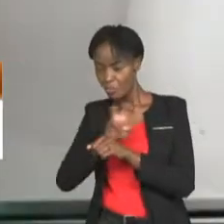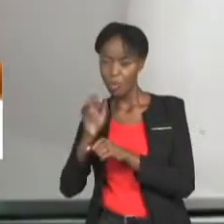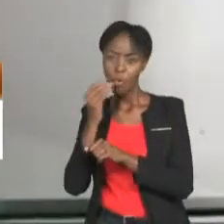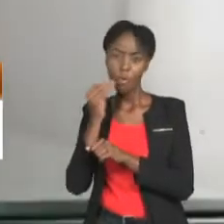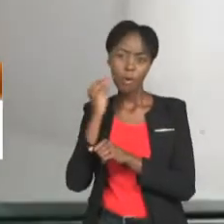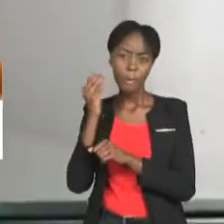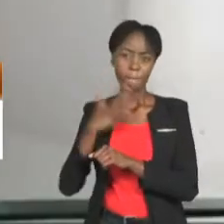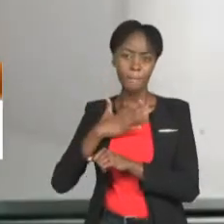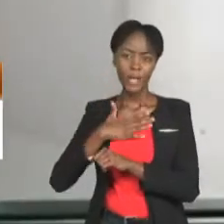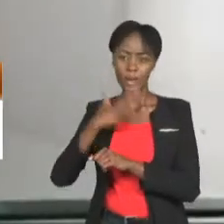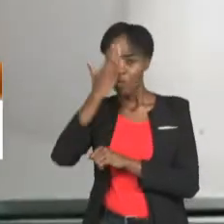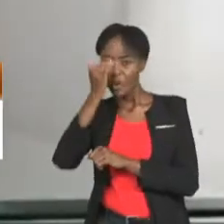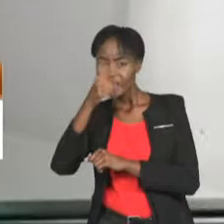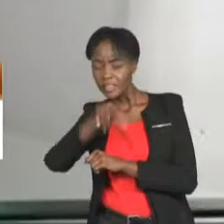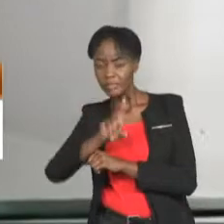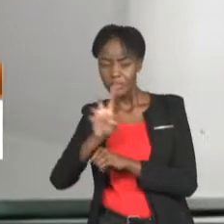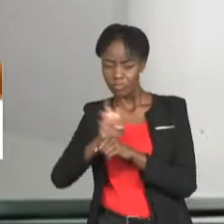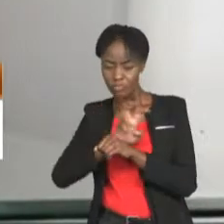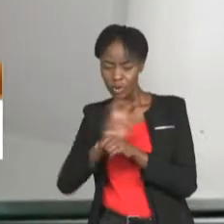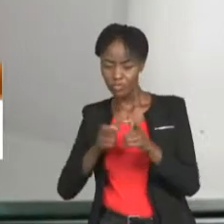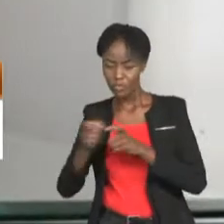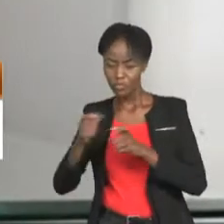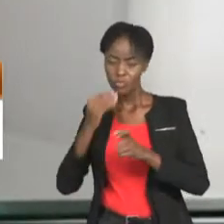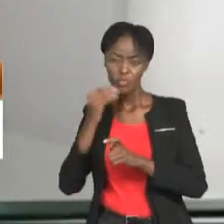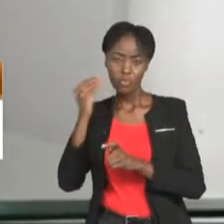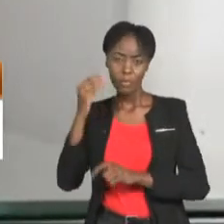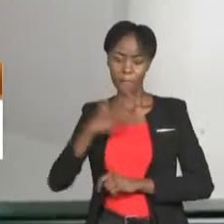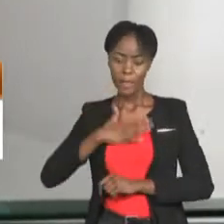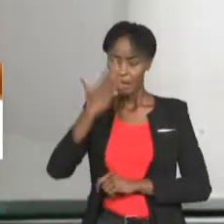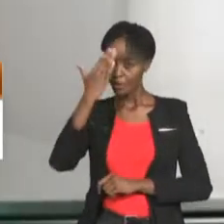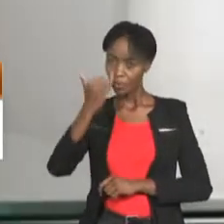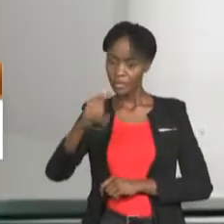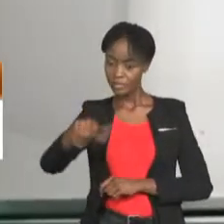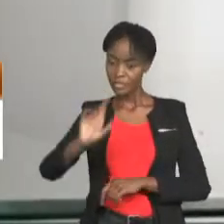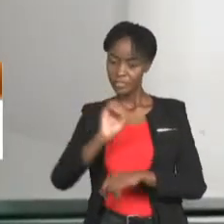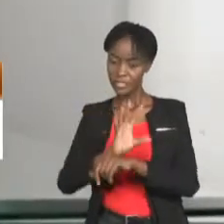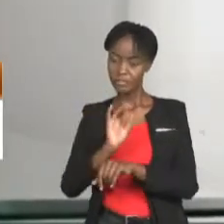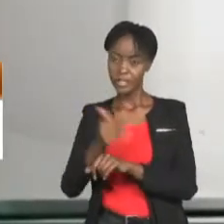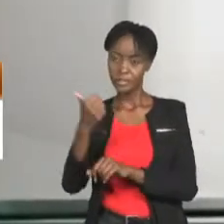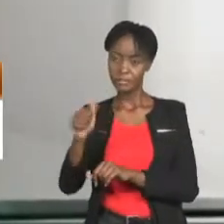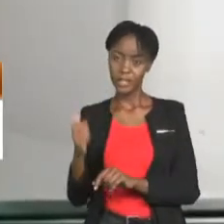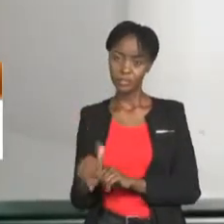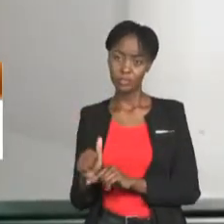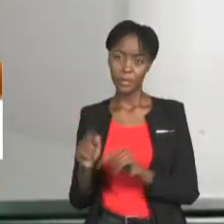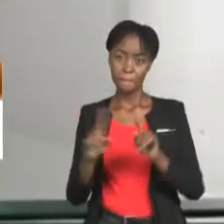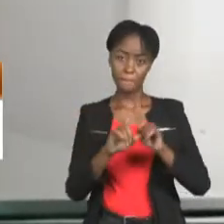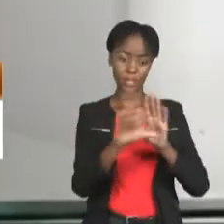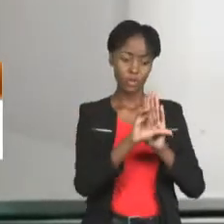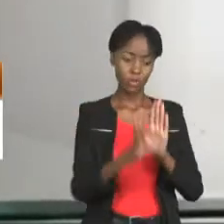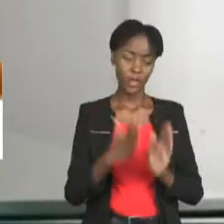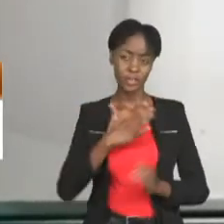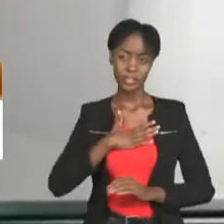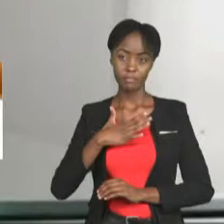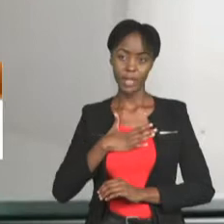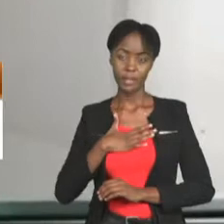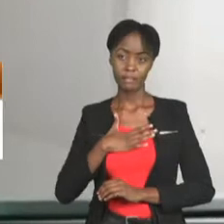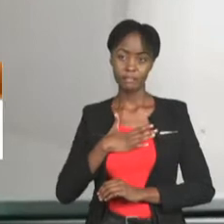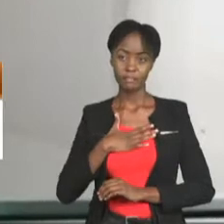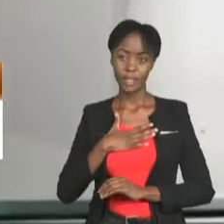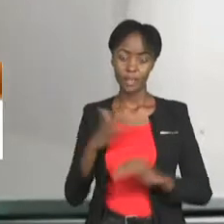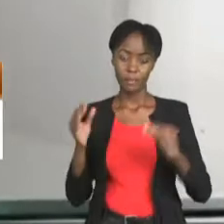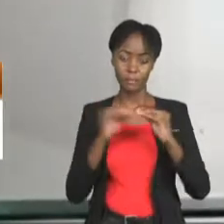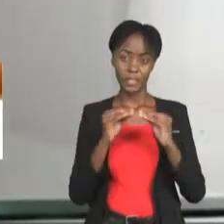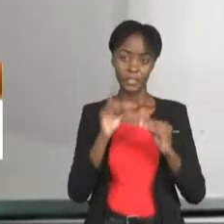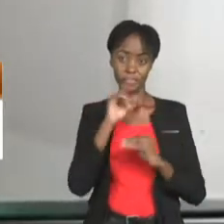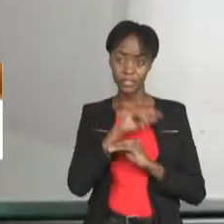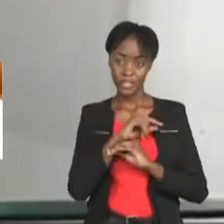they've taken over my compound. They have failed to explain that. My legal team was here with me yesterday. For